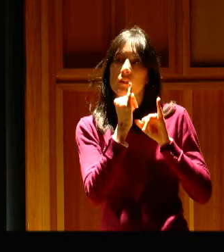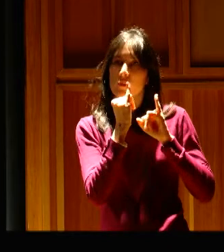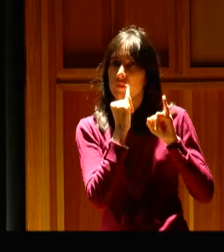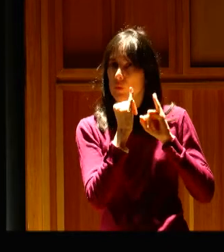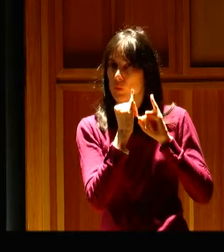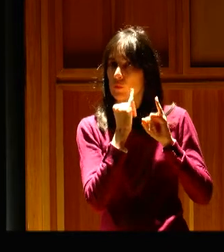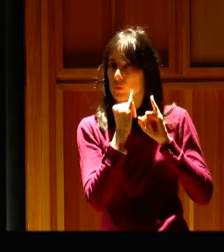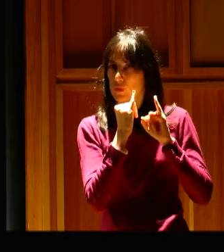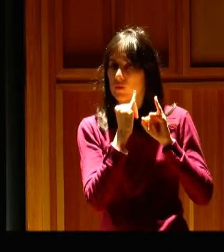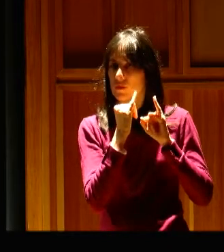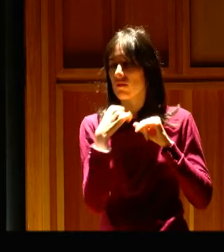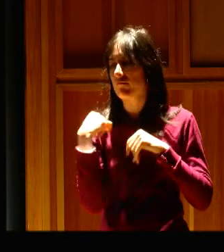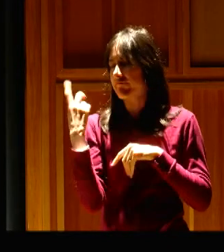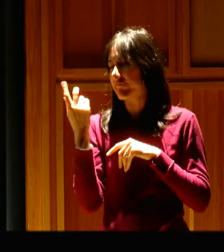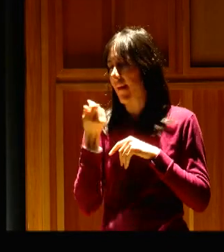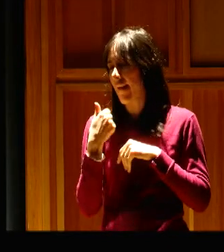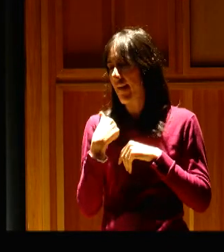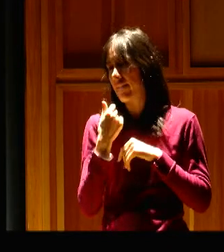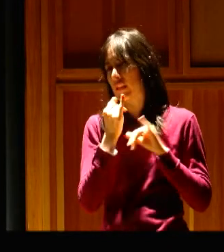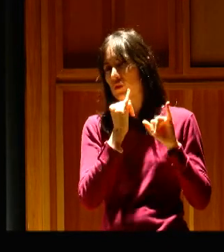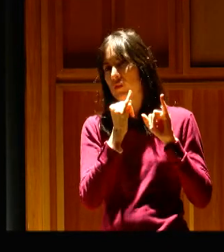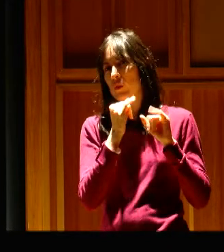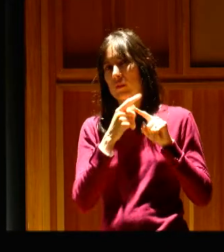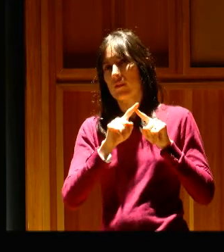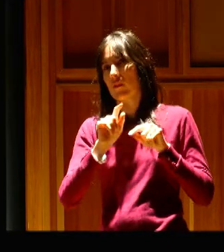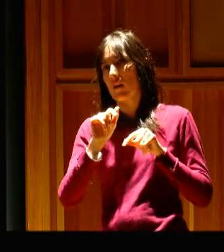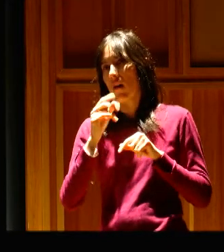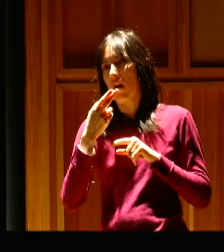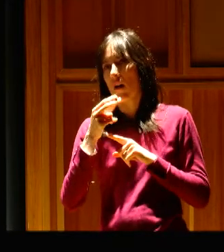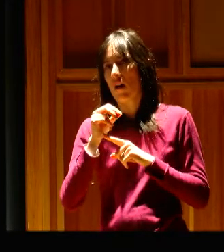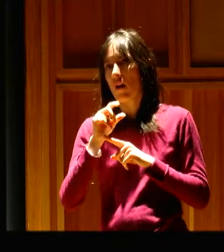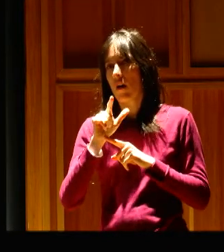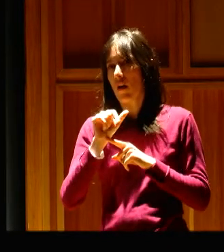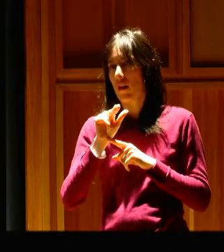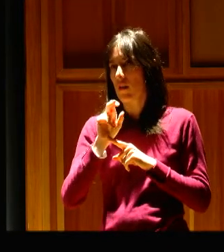taken from Holocaust survivors that I can still access on YouTube.